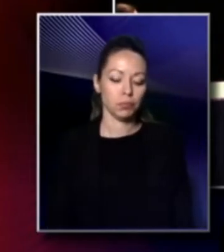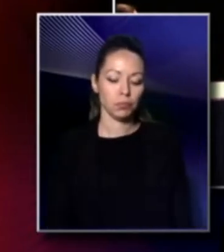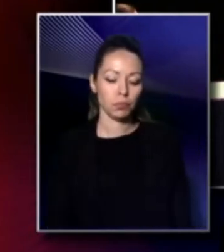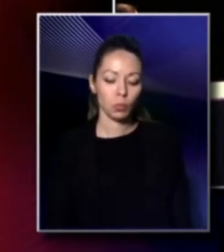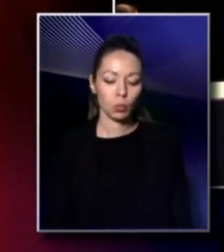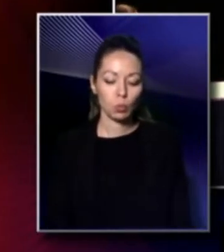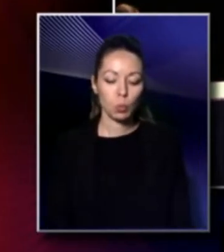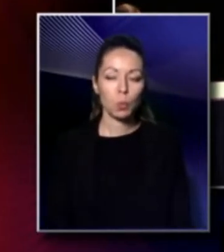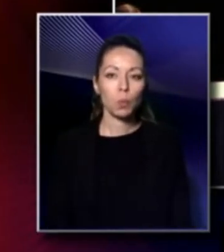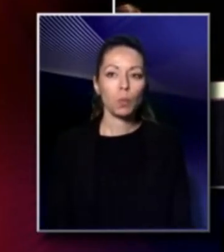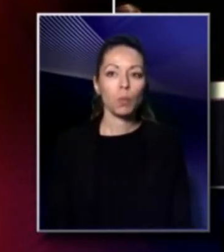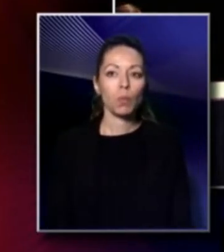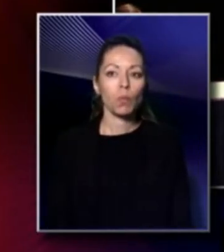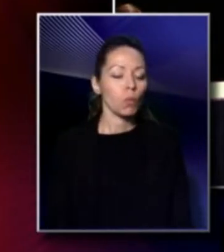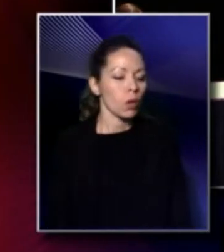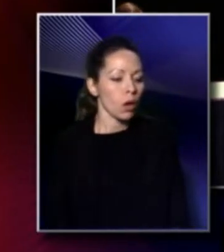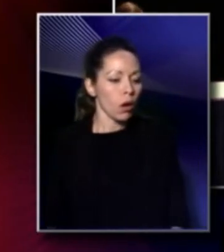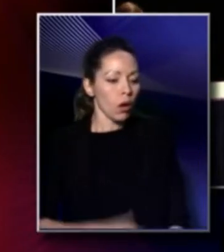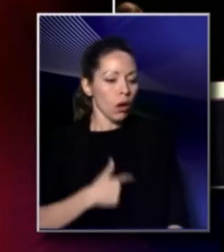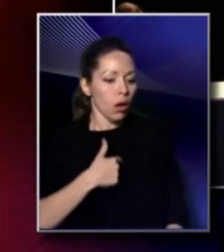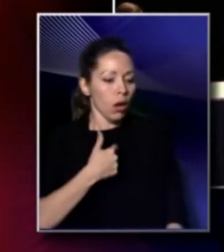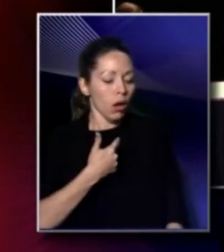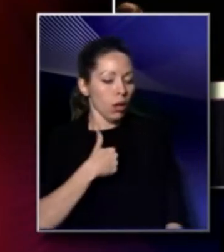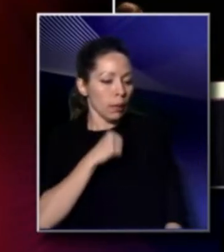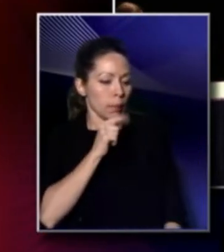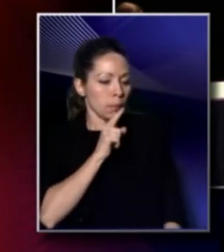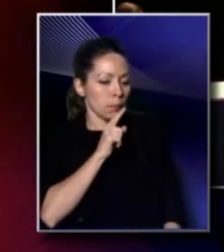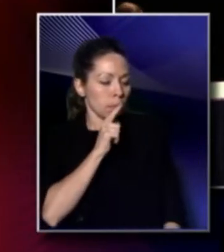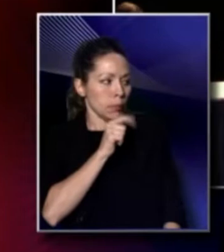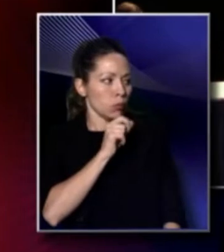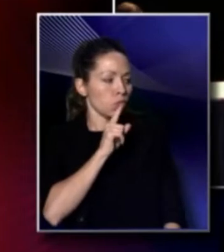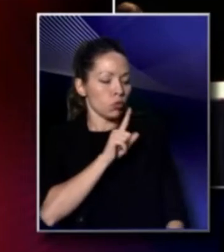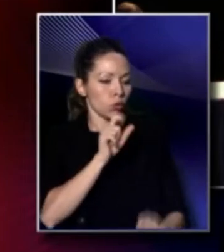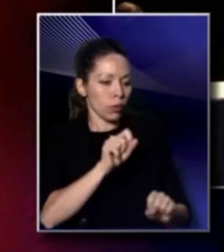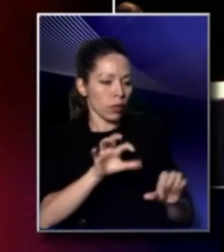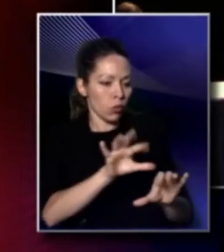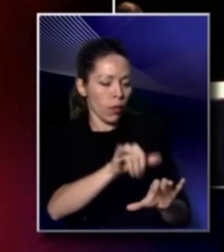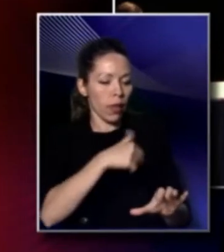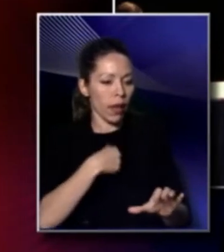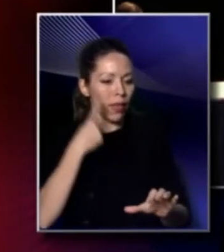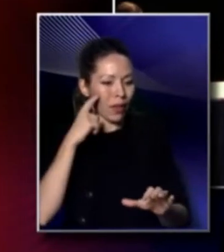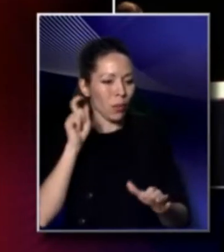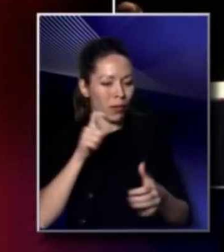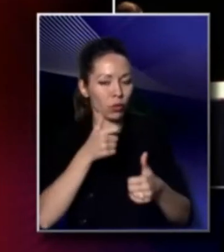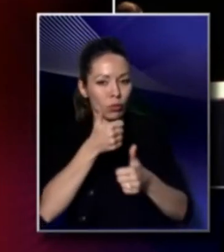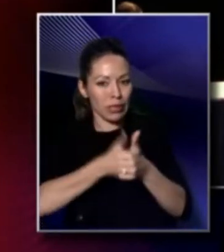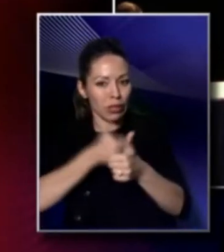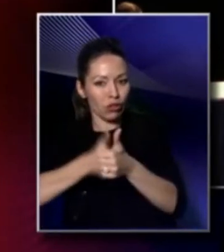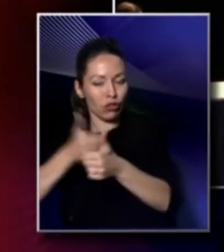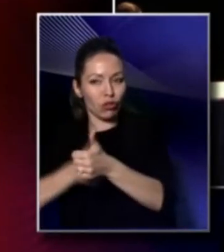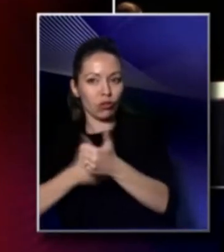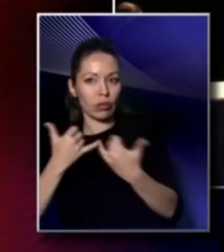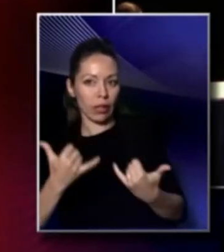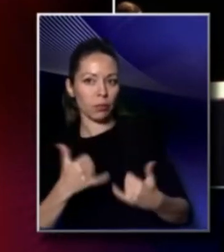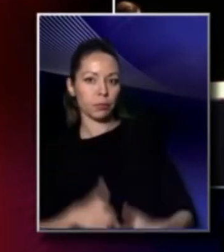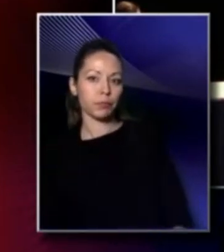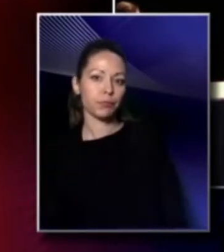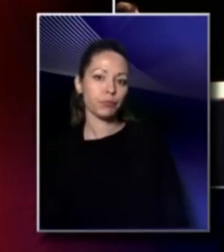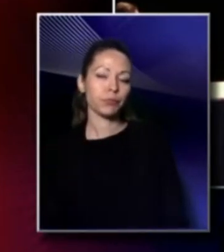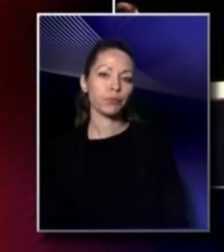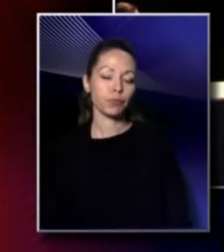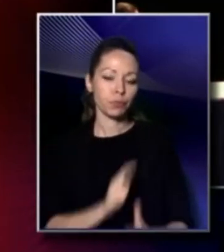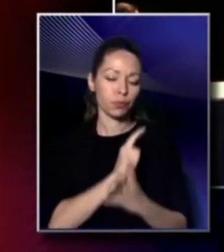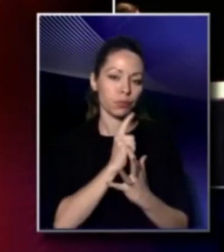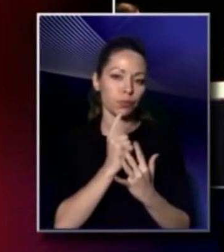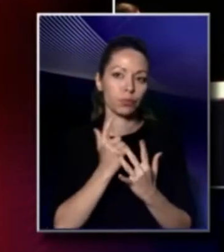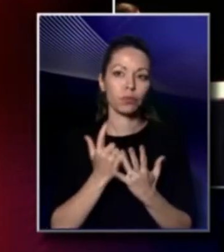Well, I'm not sure we can do it in that manner. I think we actually need to go through each one at this point.